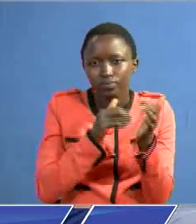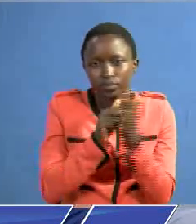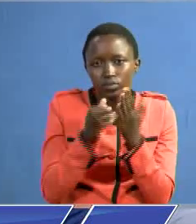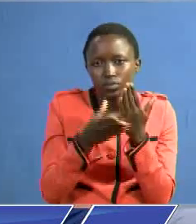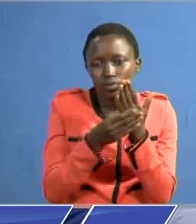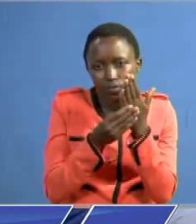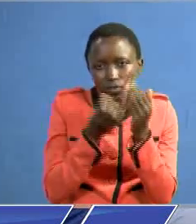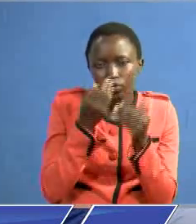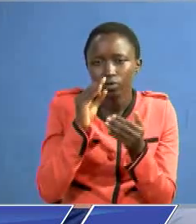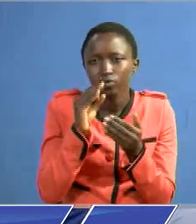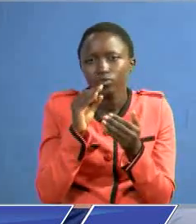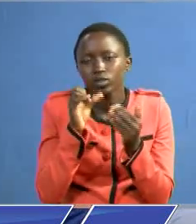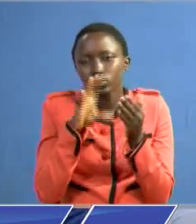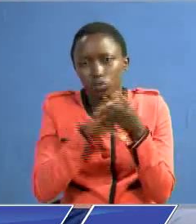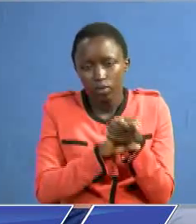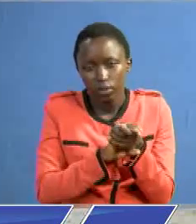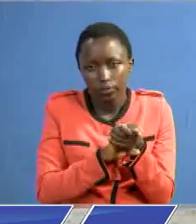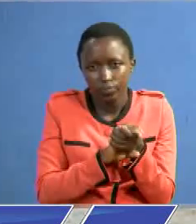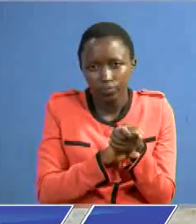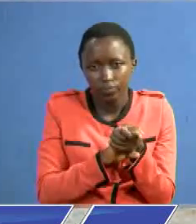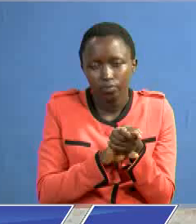Party use in corruption propaganda